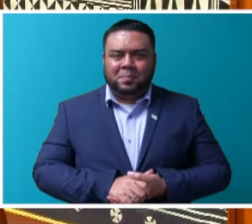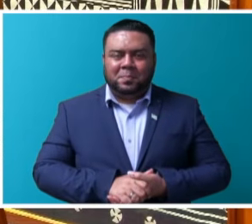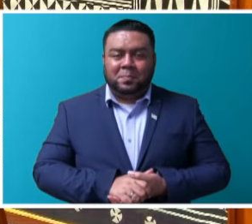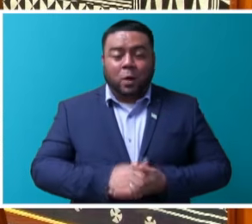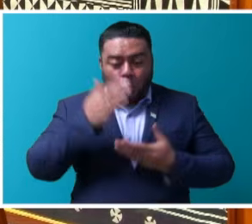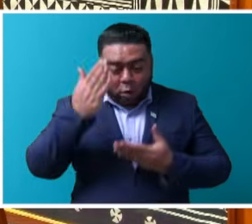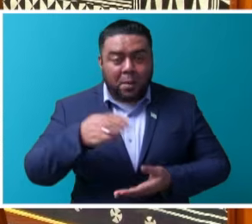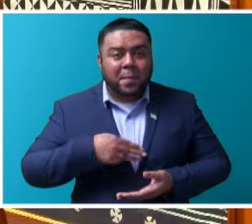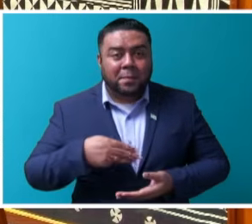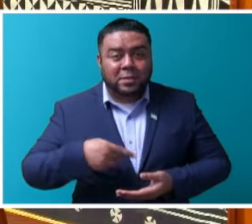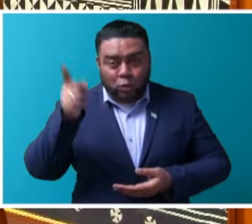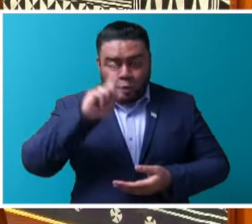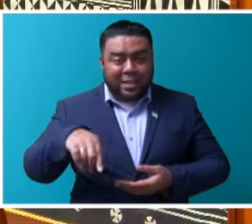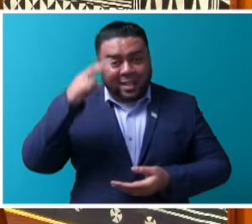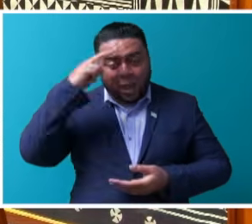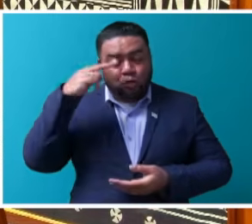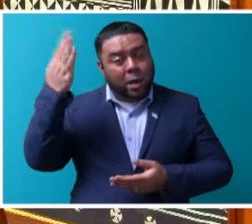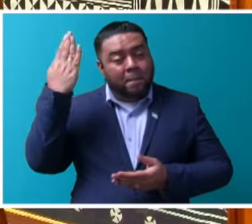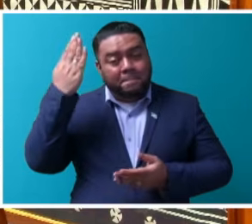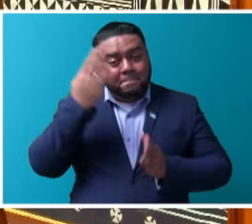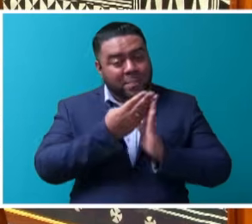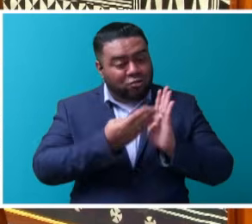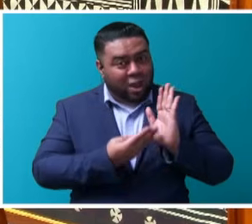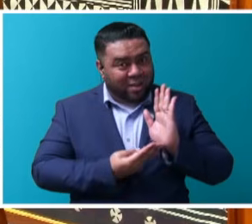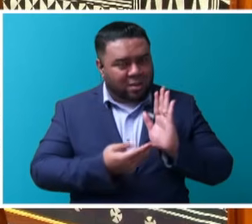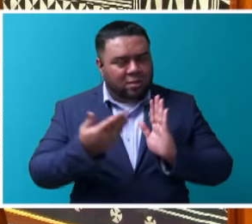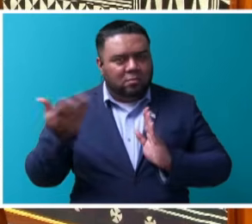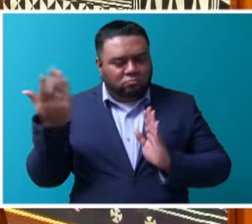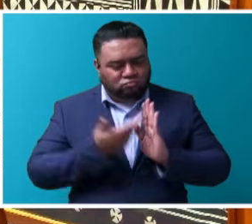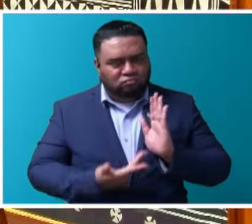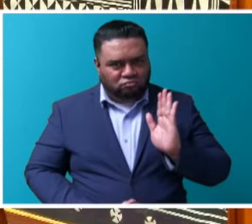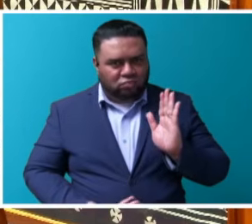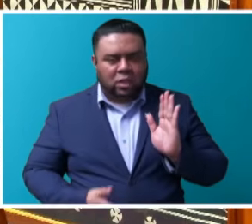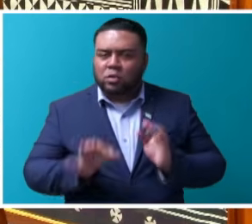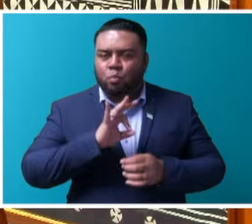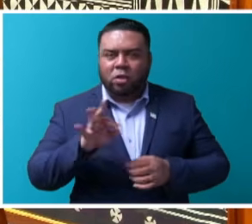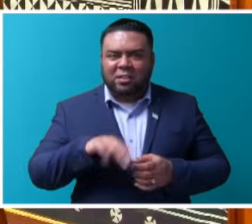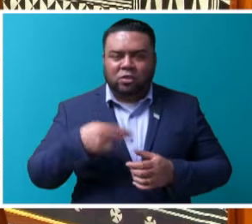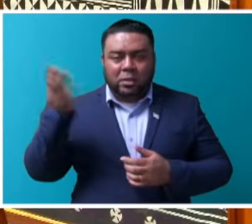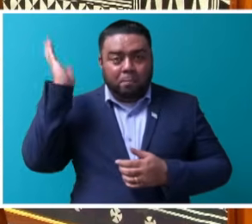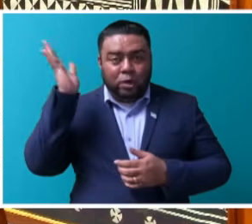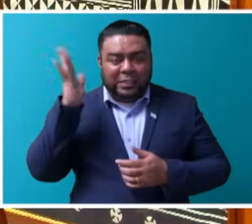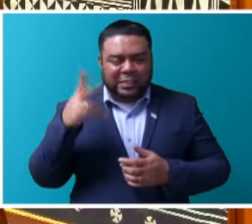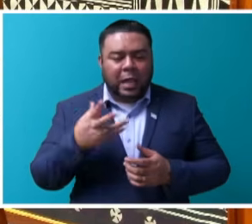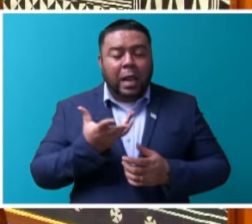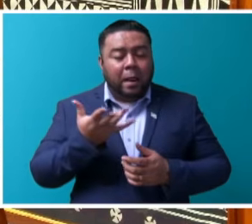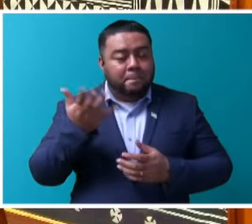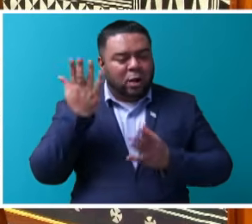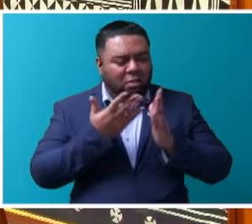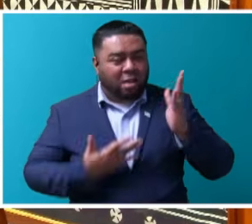Honourable members, today's National Budget Address is more than a presentation of numbers and